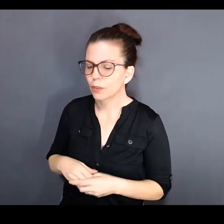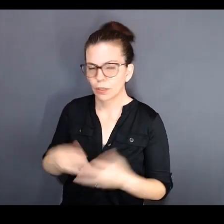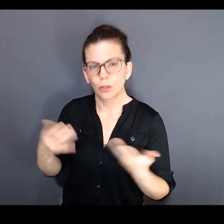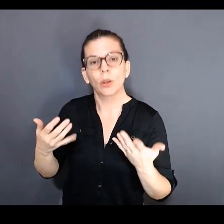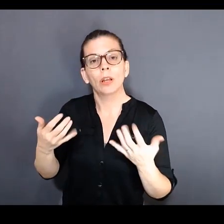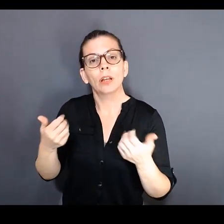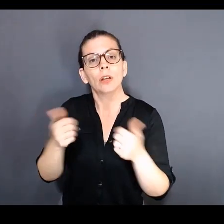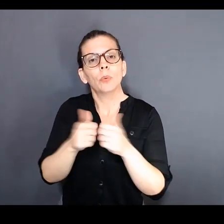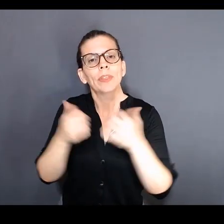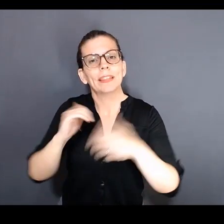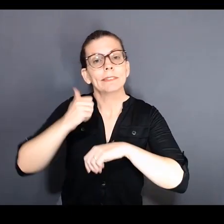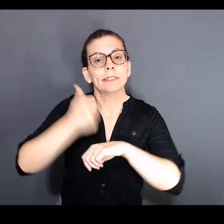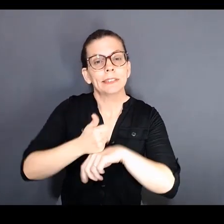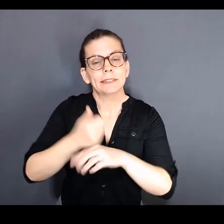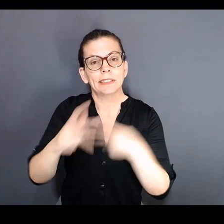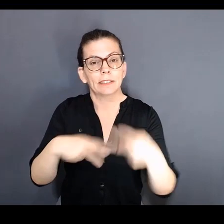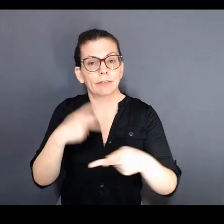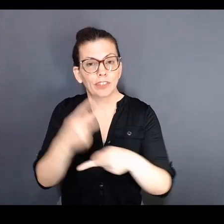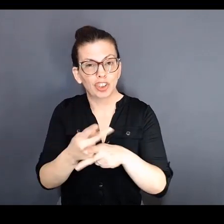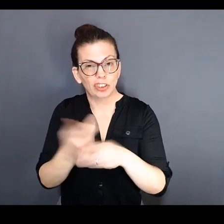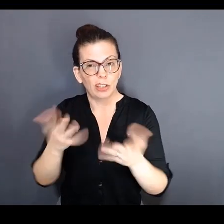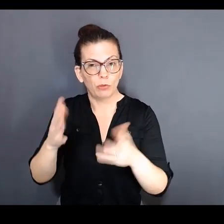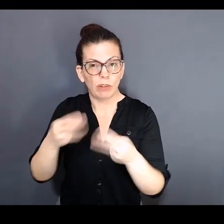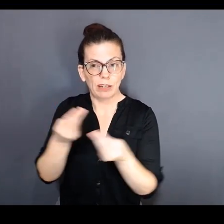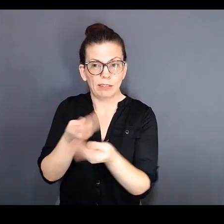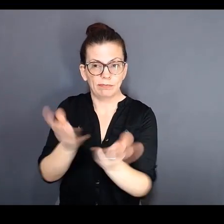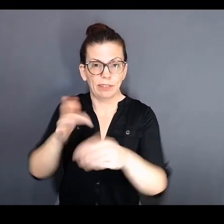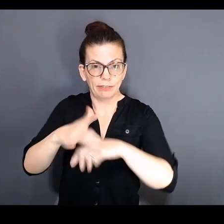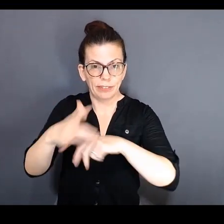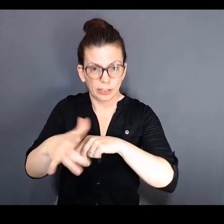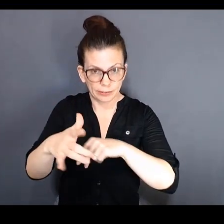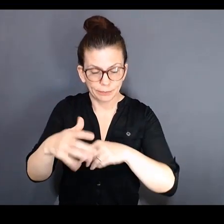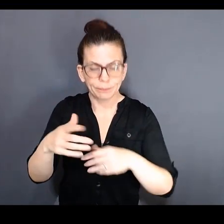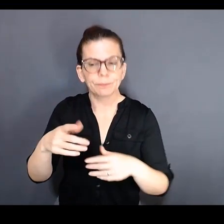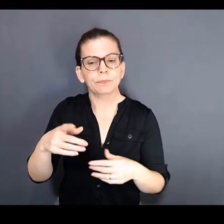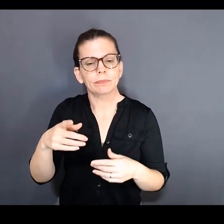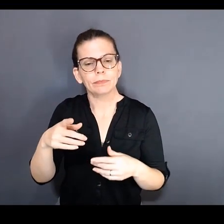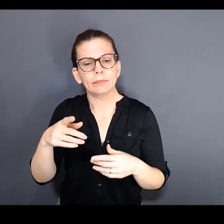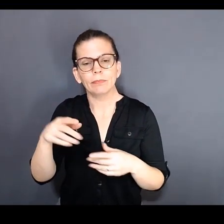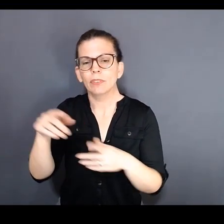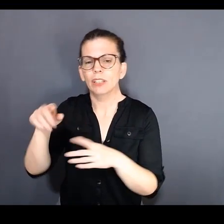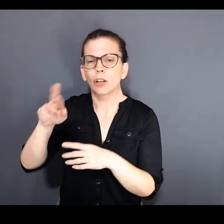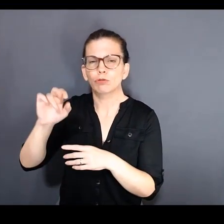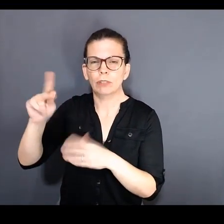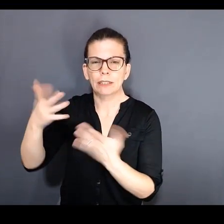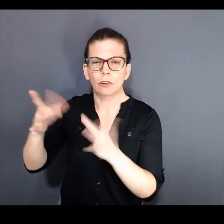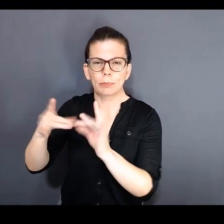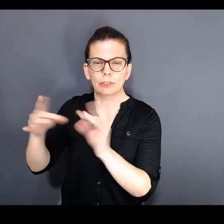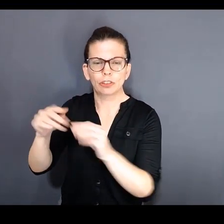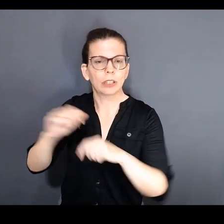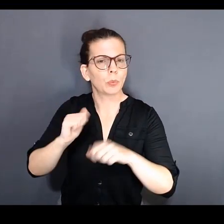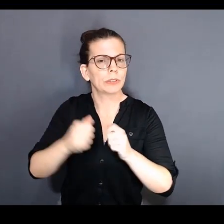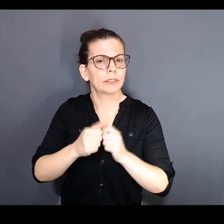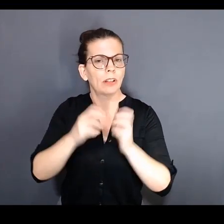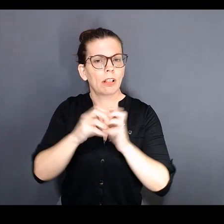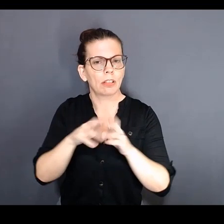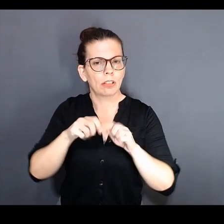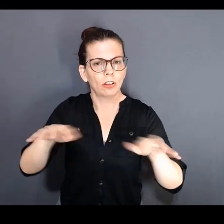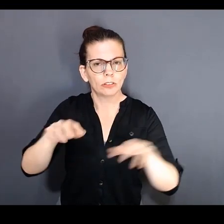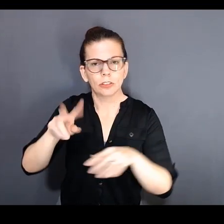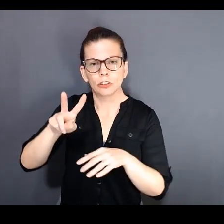So with the existing version of Inspector that is in the market, it was, like Rick mentioned, it was launched